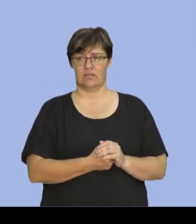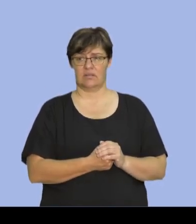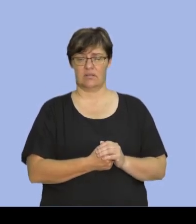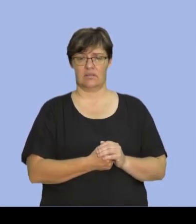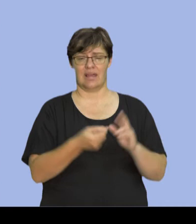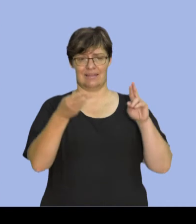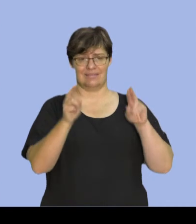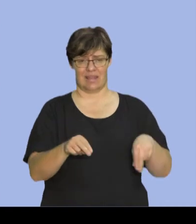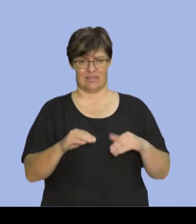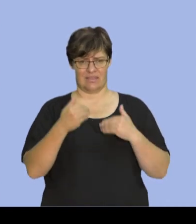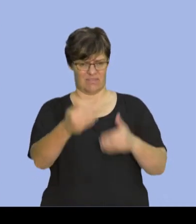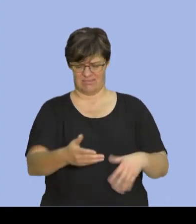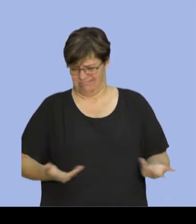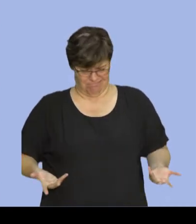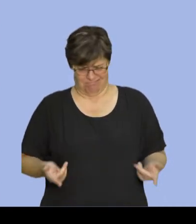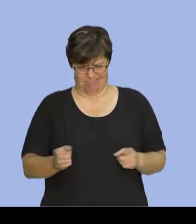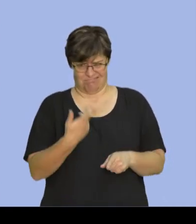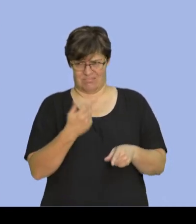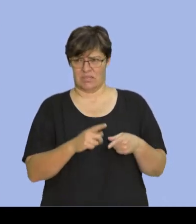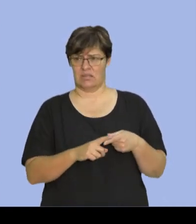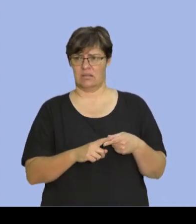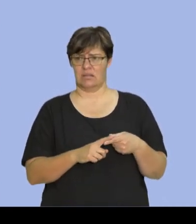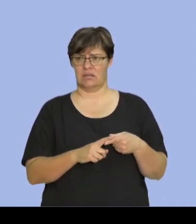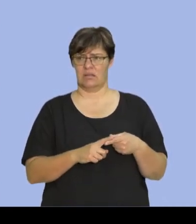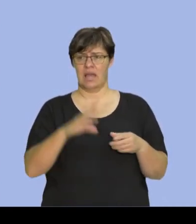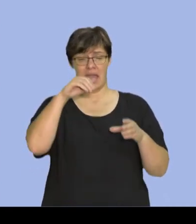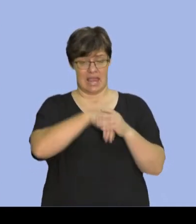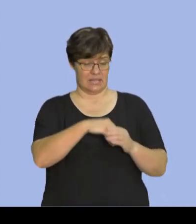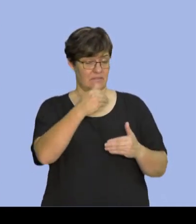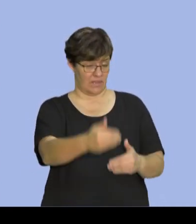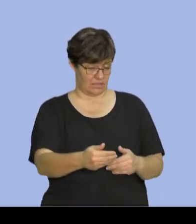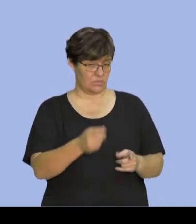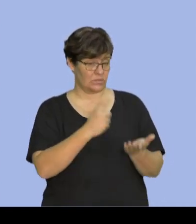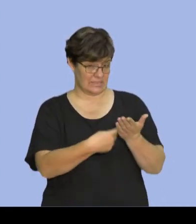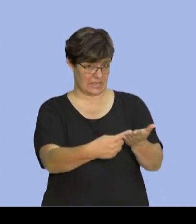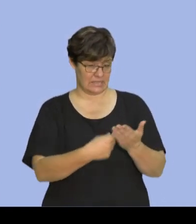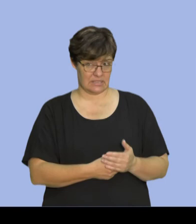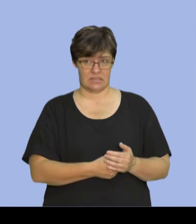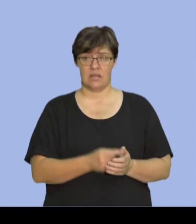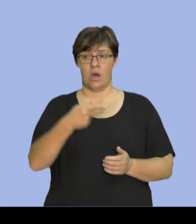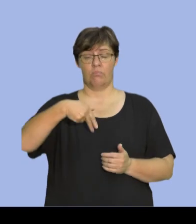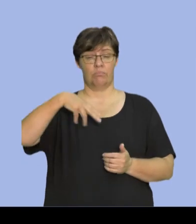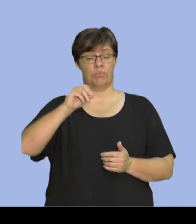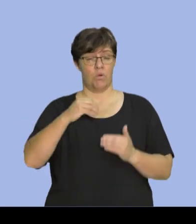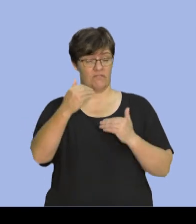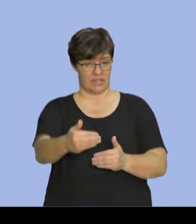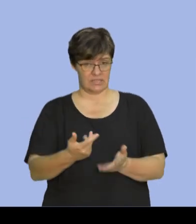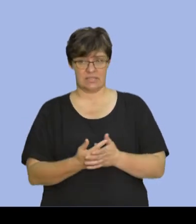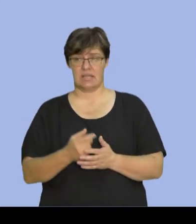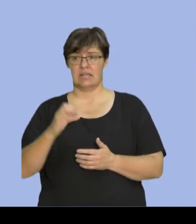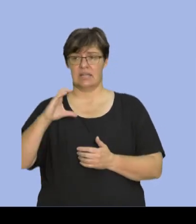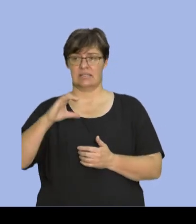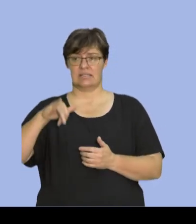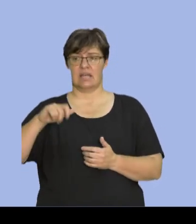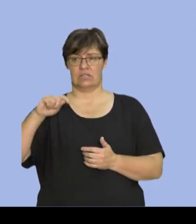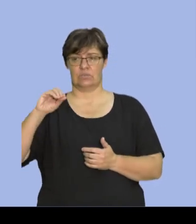death phase, which we've not come across. Interphase, which we've discussed. Prophase and